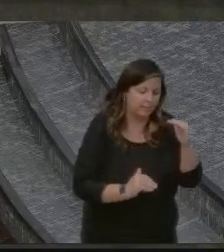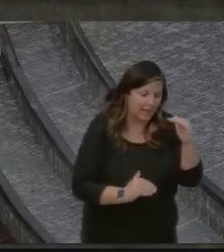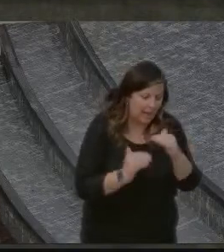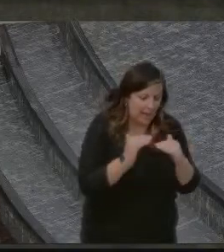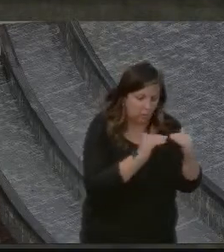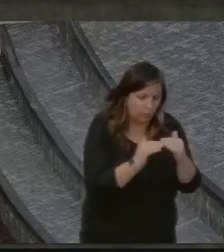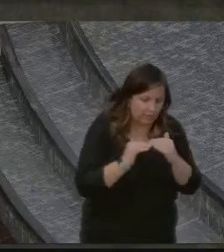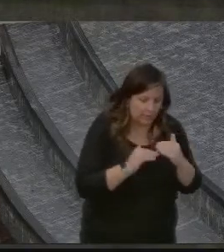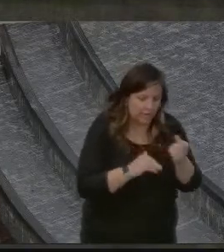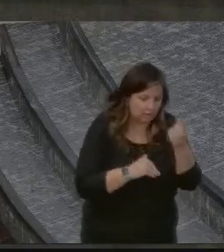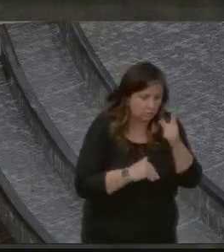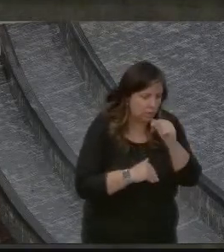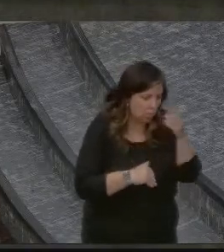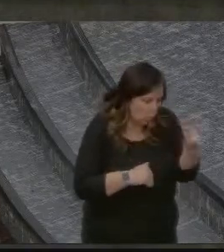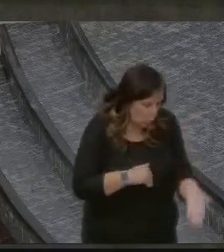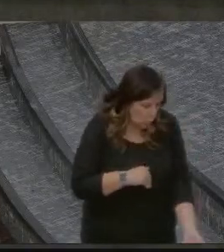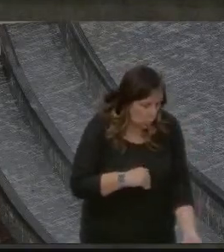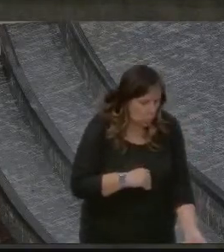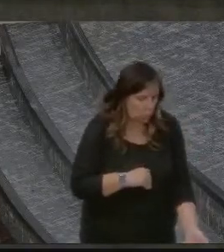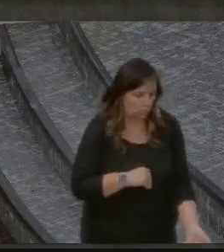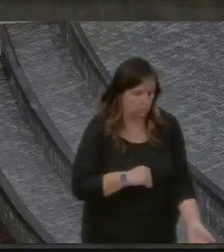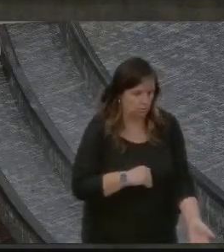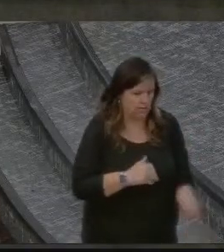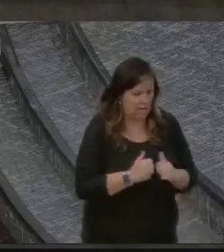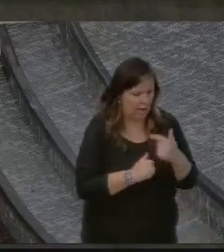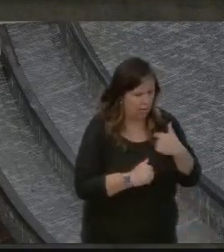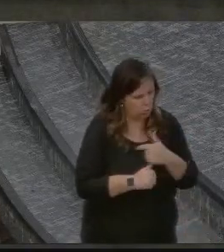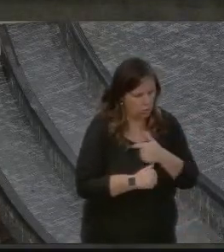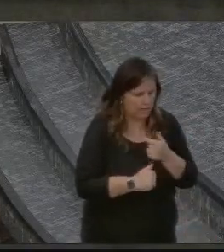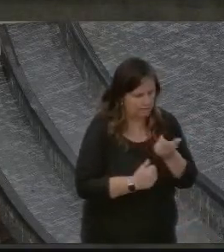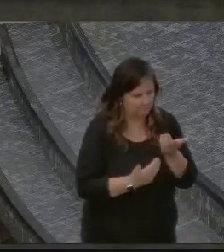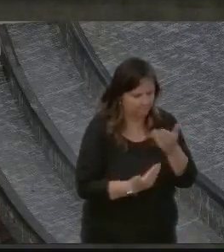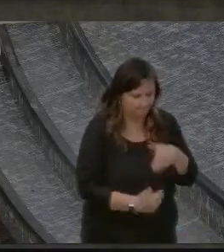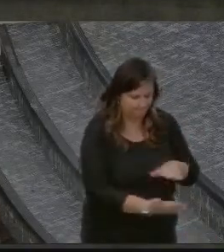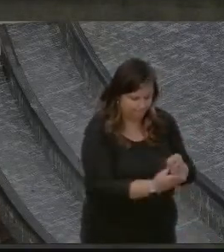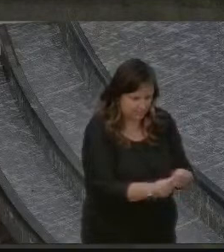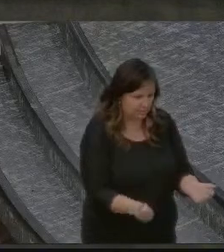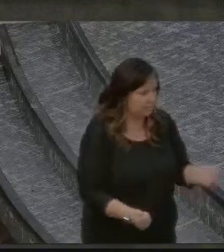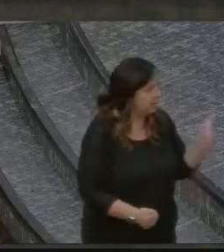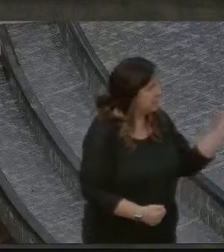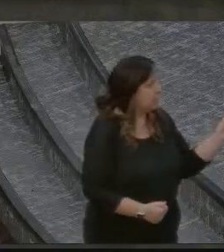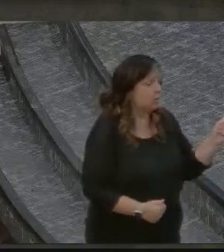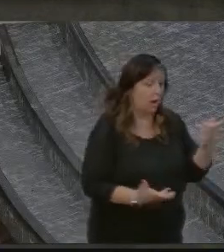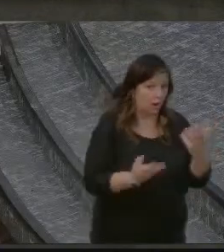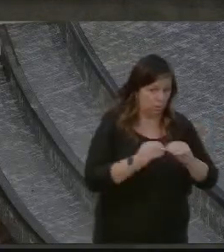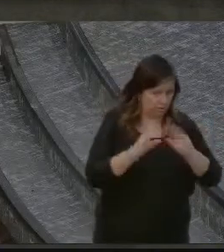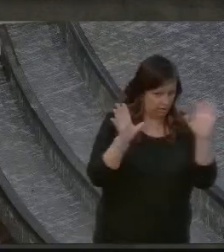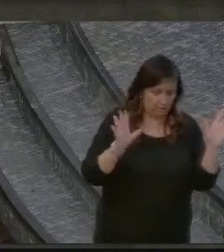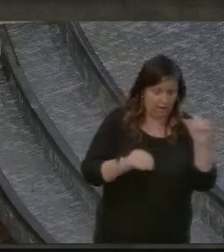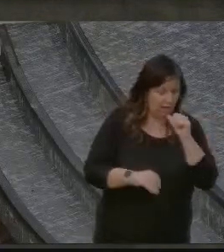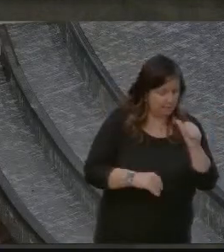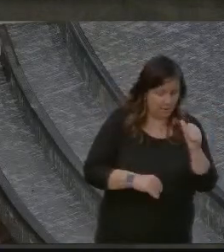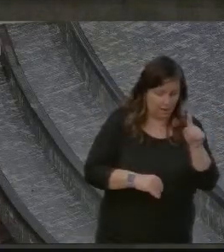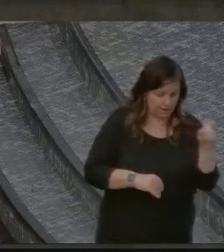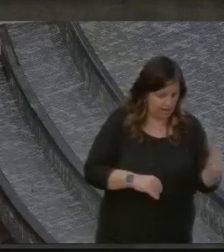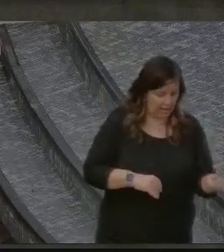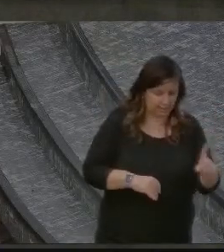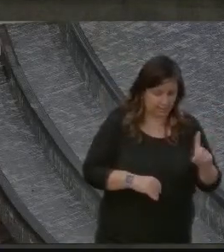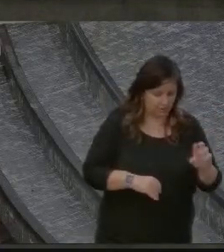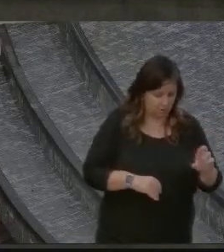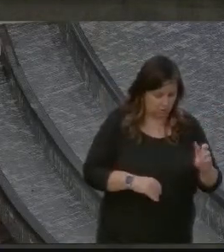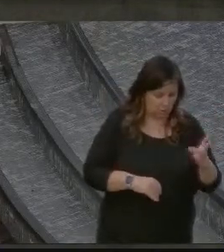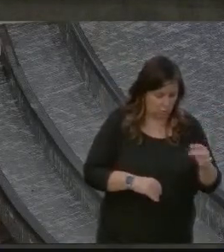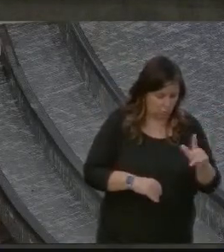children are and how do we address them. So thank you. And so I want to clarify, I'm not asking Dr. Welsh or